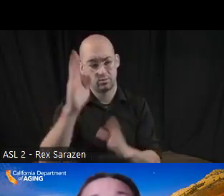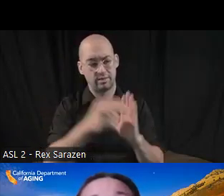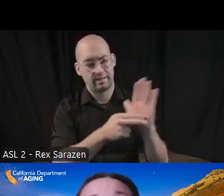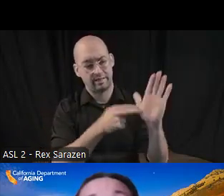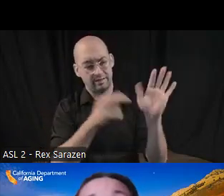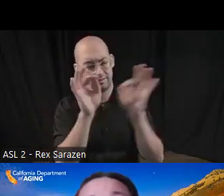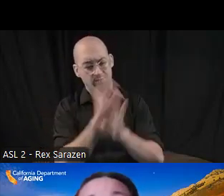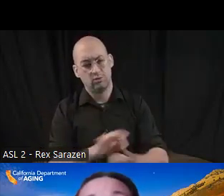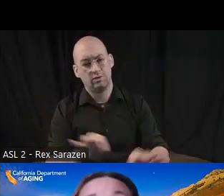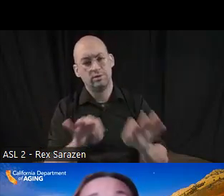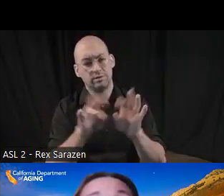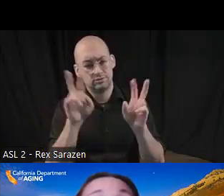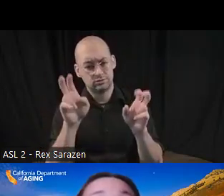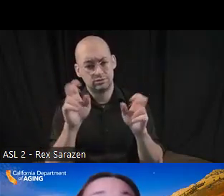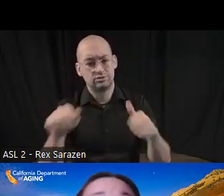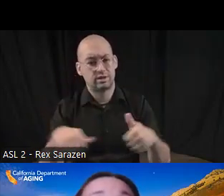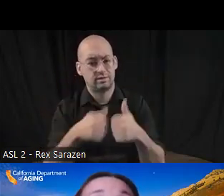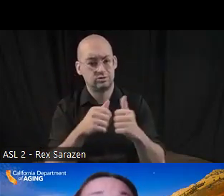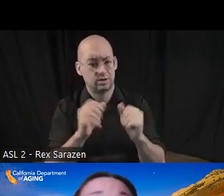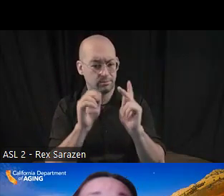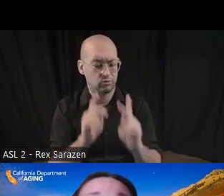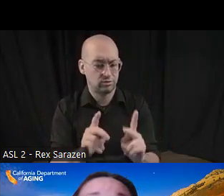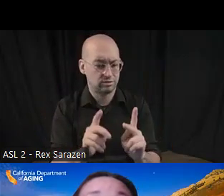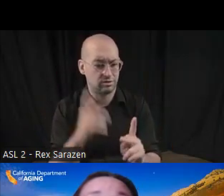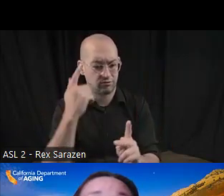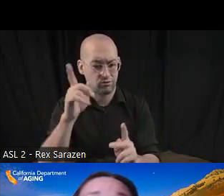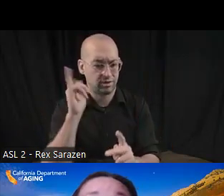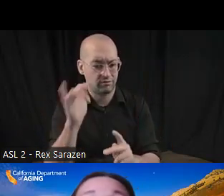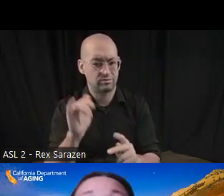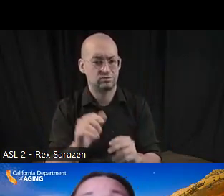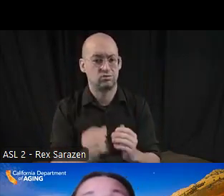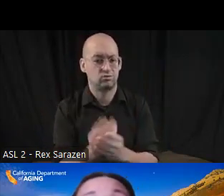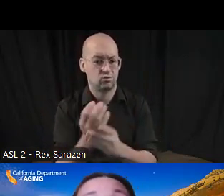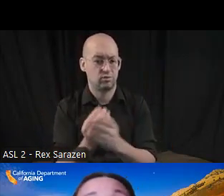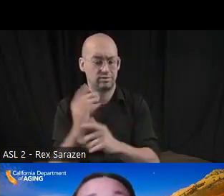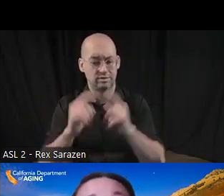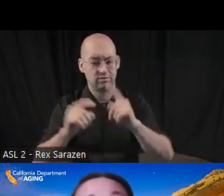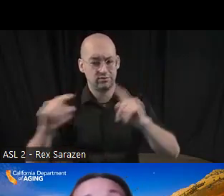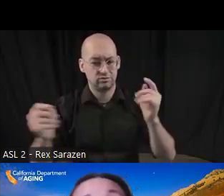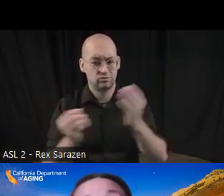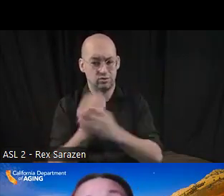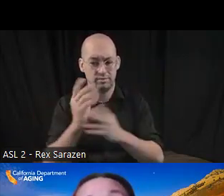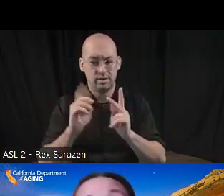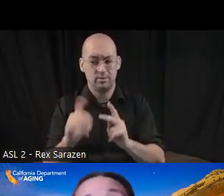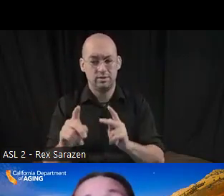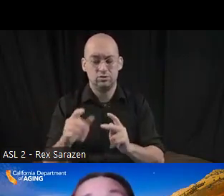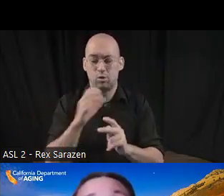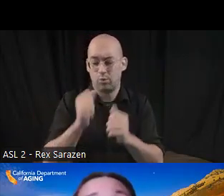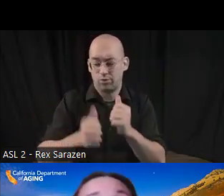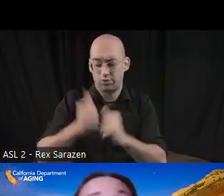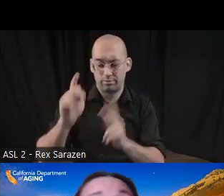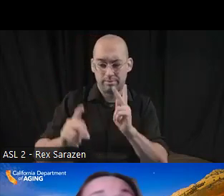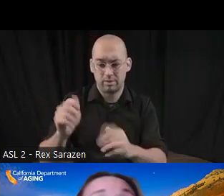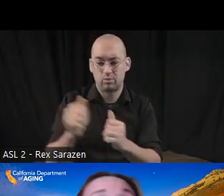issues, challenges, and opportunities for California's growing and diverse population of older adults, people with disabilities,